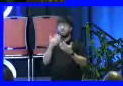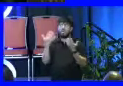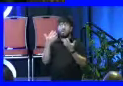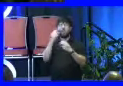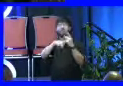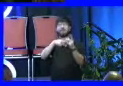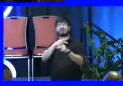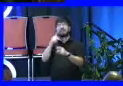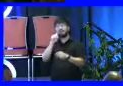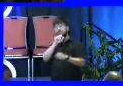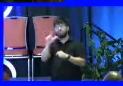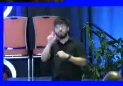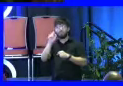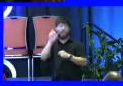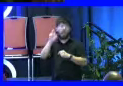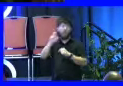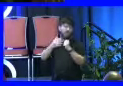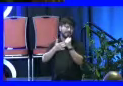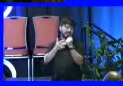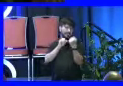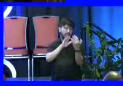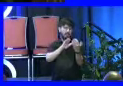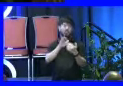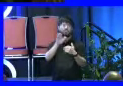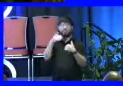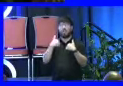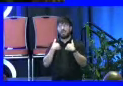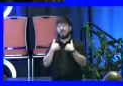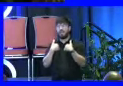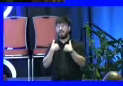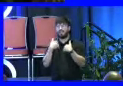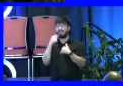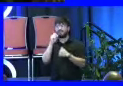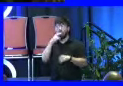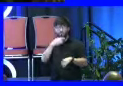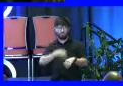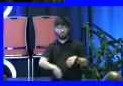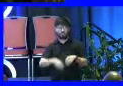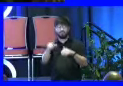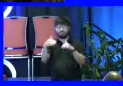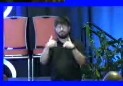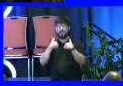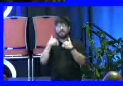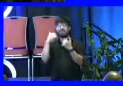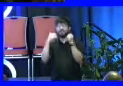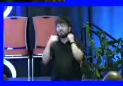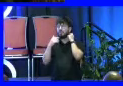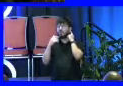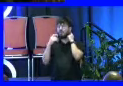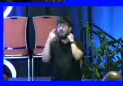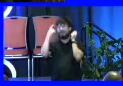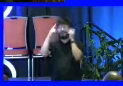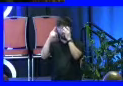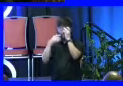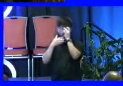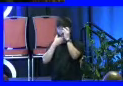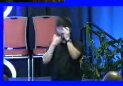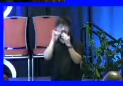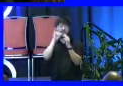tools or tactics do you have or do you wish you have to better identify